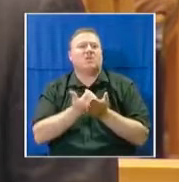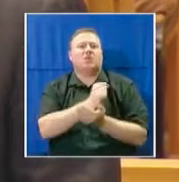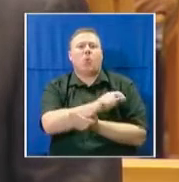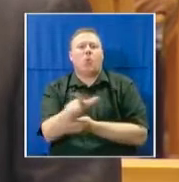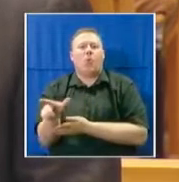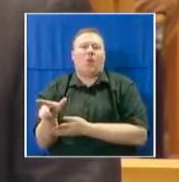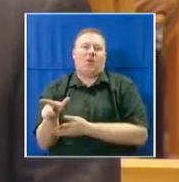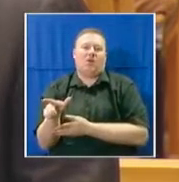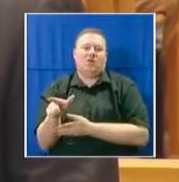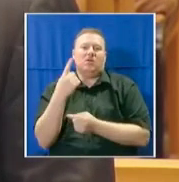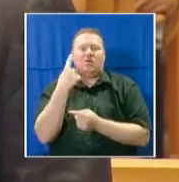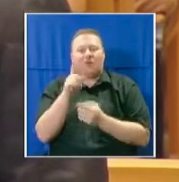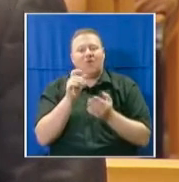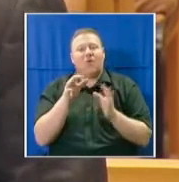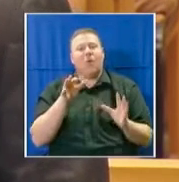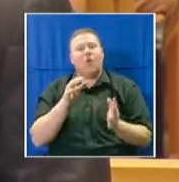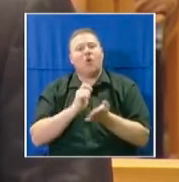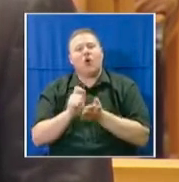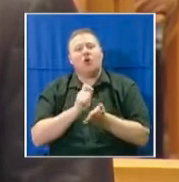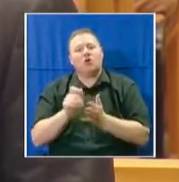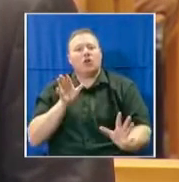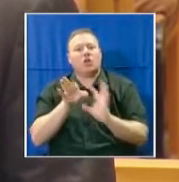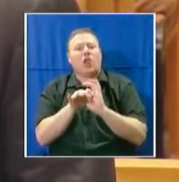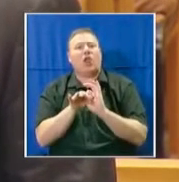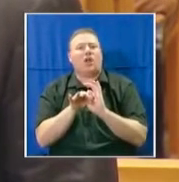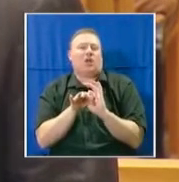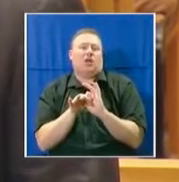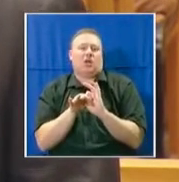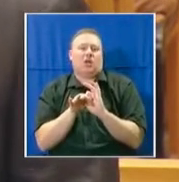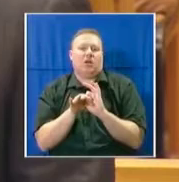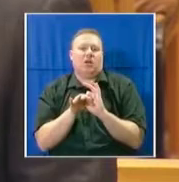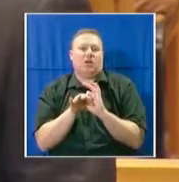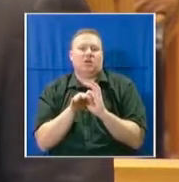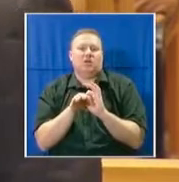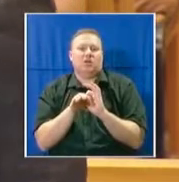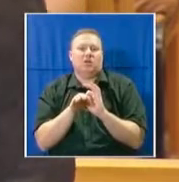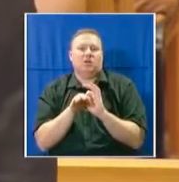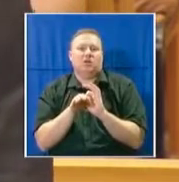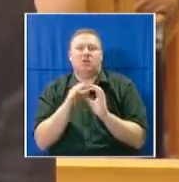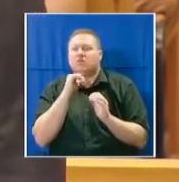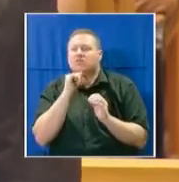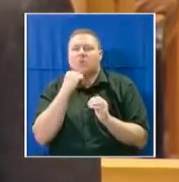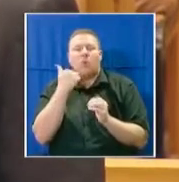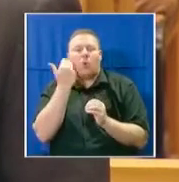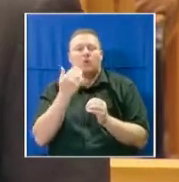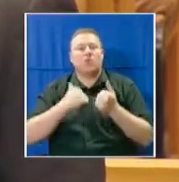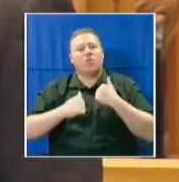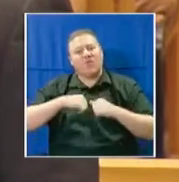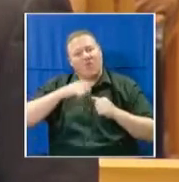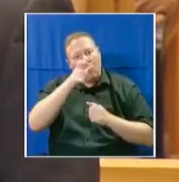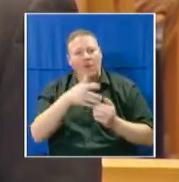these contractual obligations they are locked into. But those who